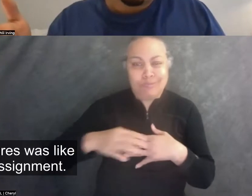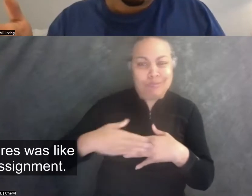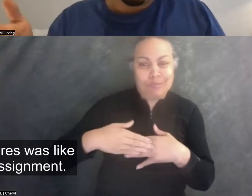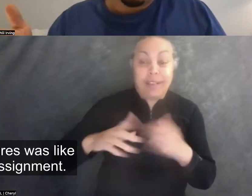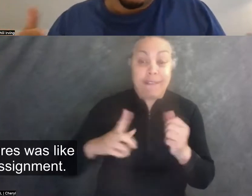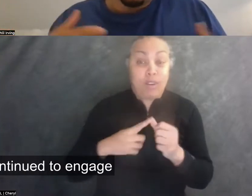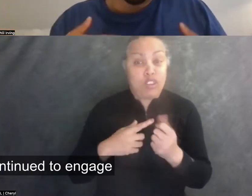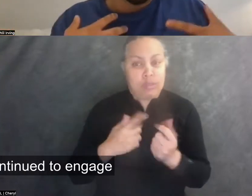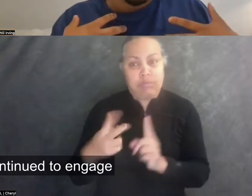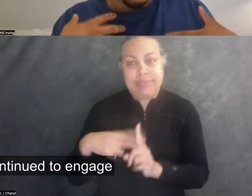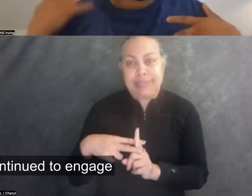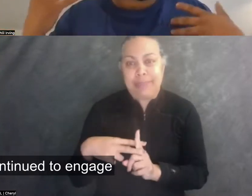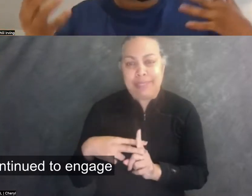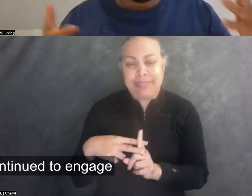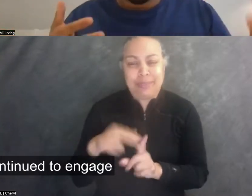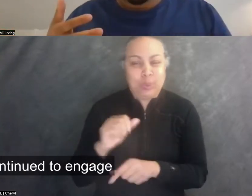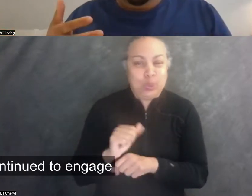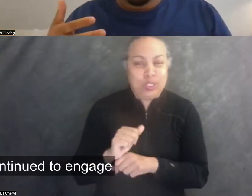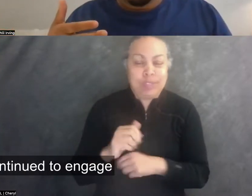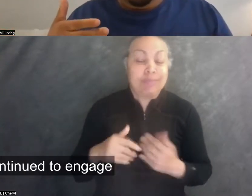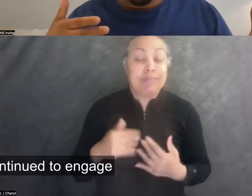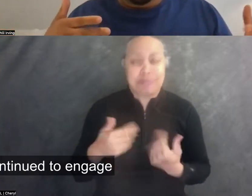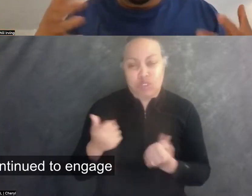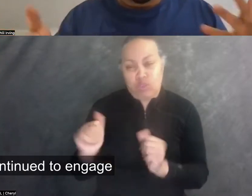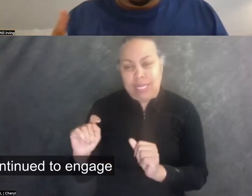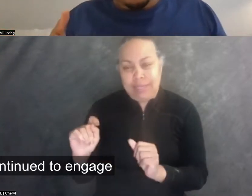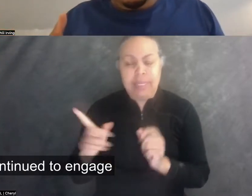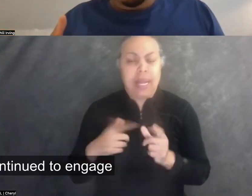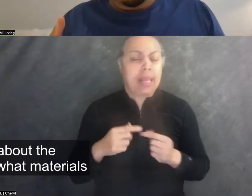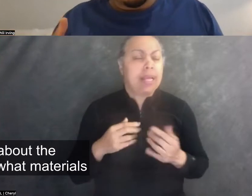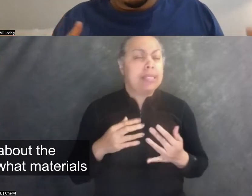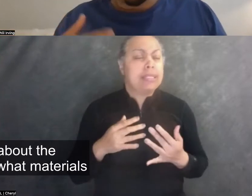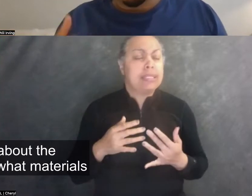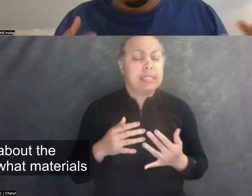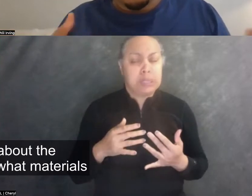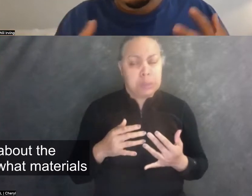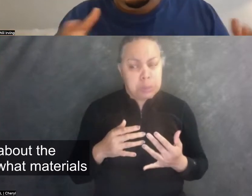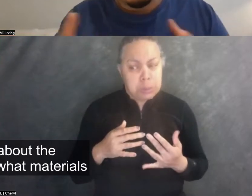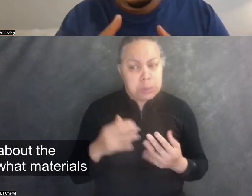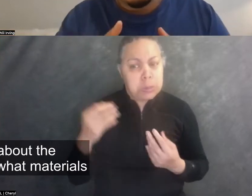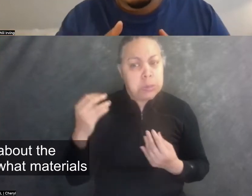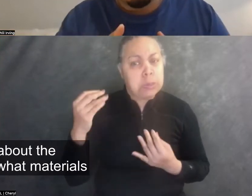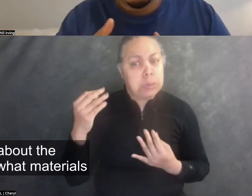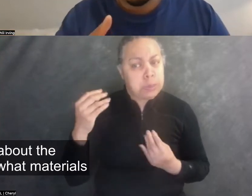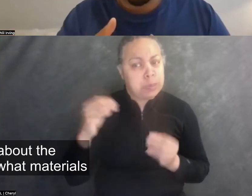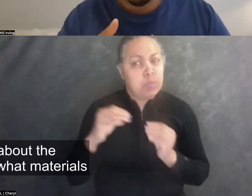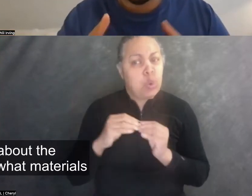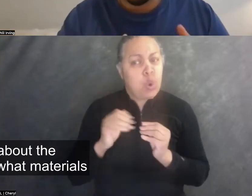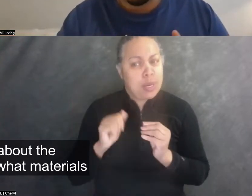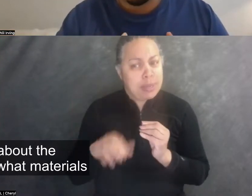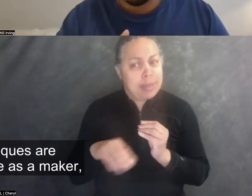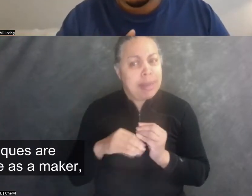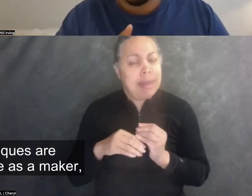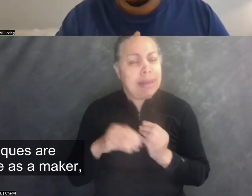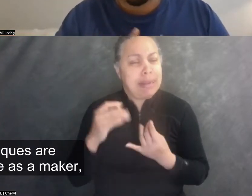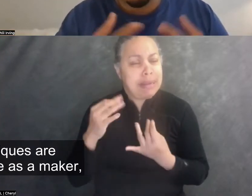assignment. And then as I've continued to engage and think about the possibilities of what